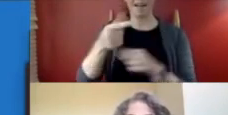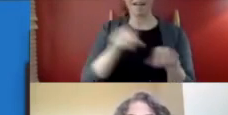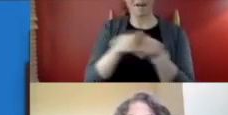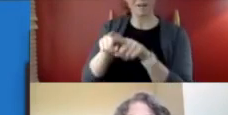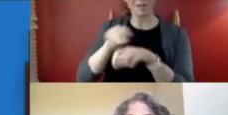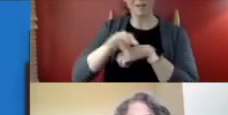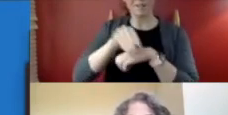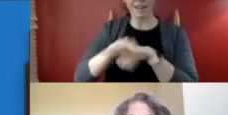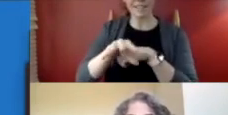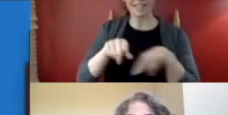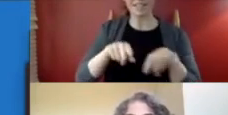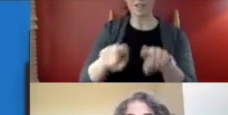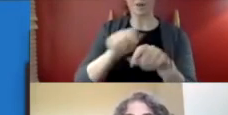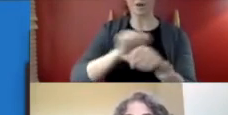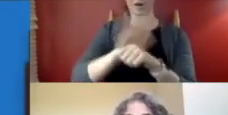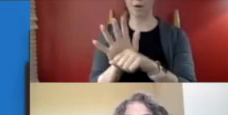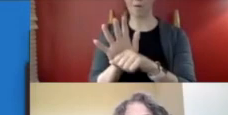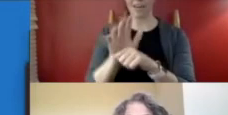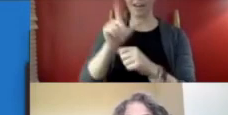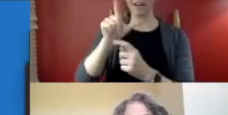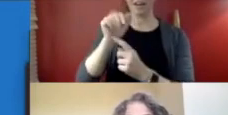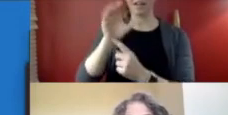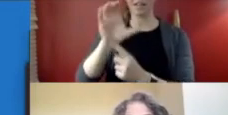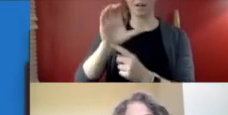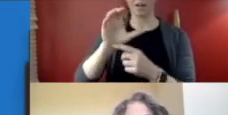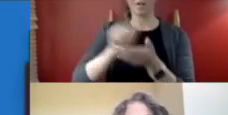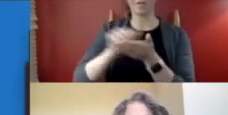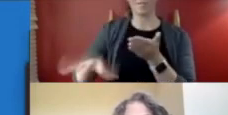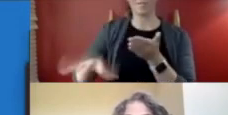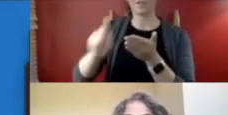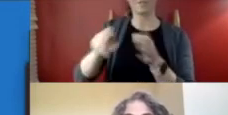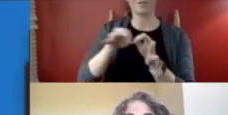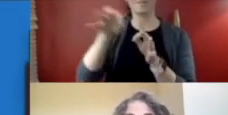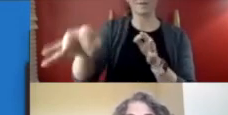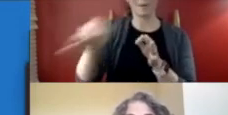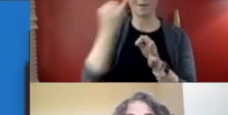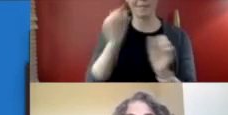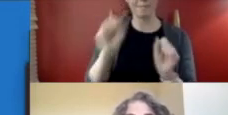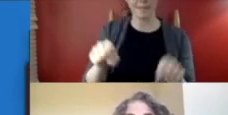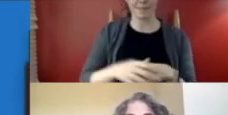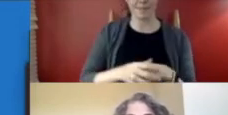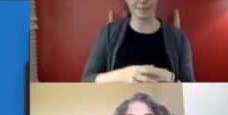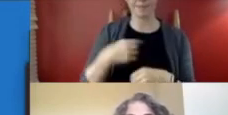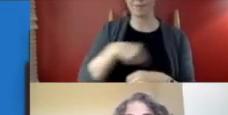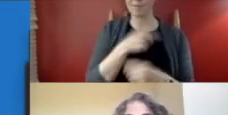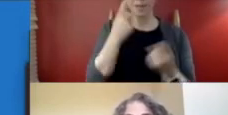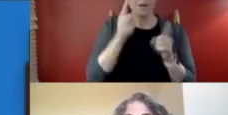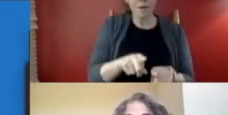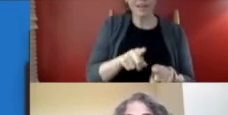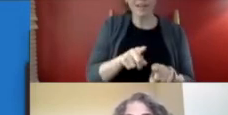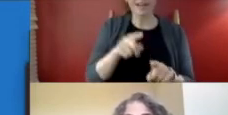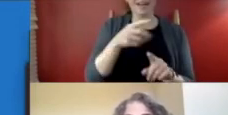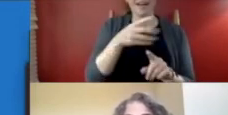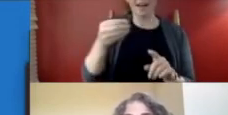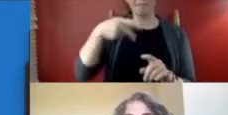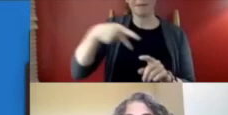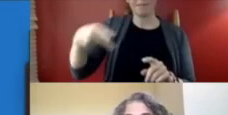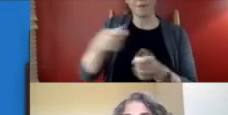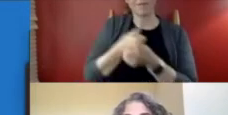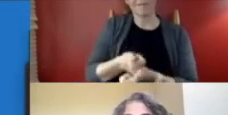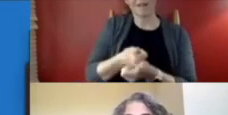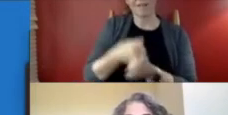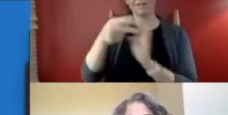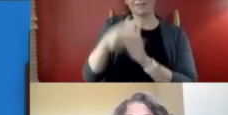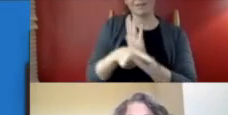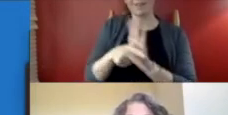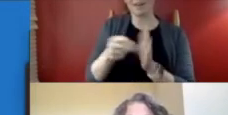that during COVID, LARC removals should be postponed if possible. While we agree, Planned Parenthood also adheres to the principle that requested